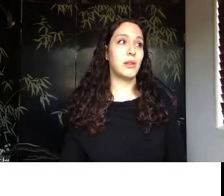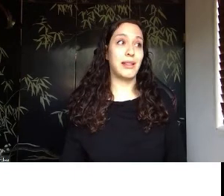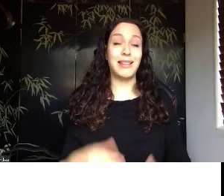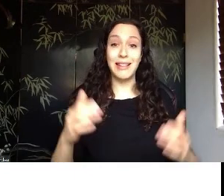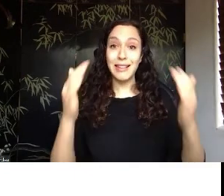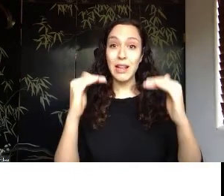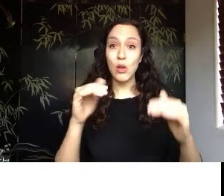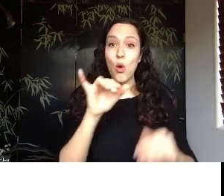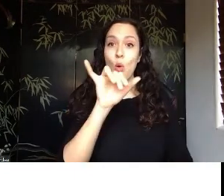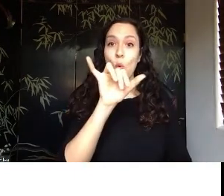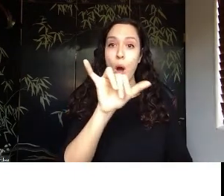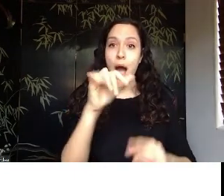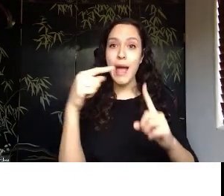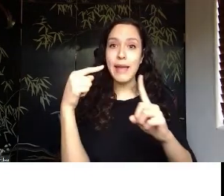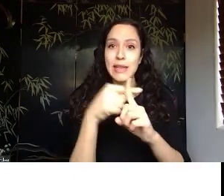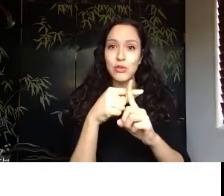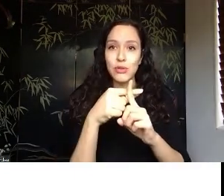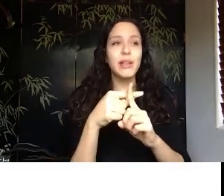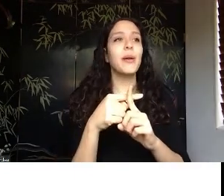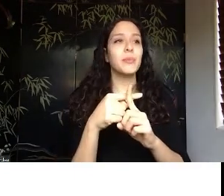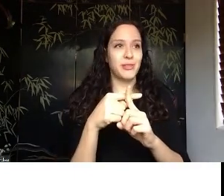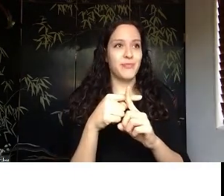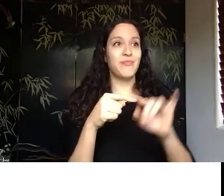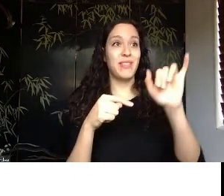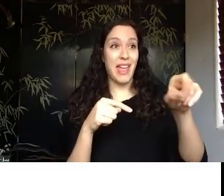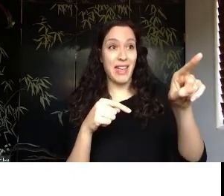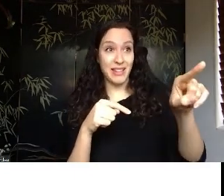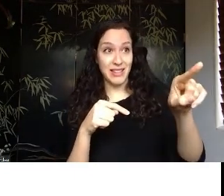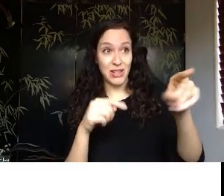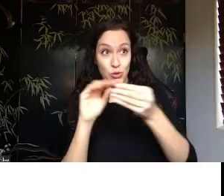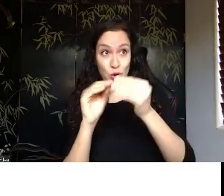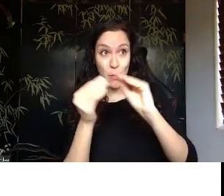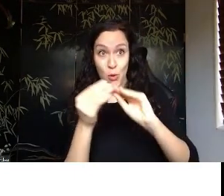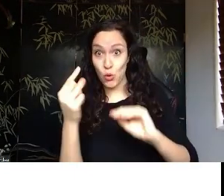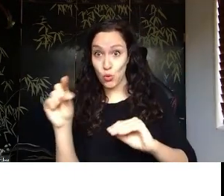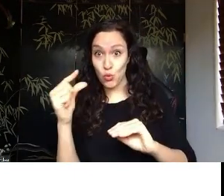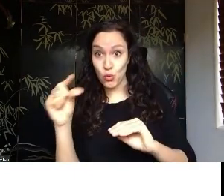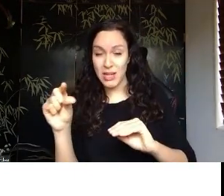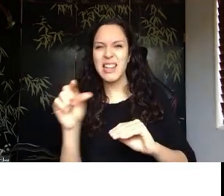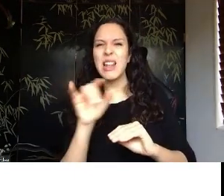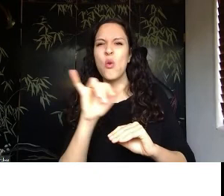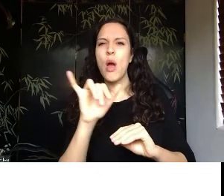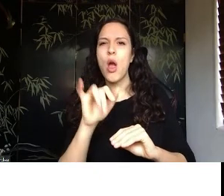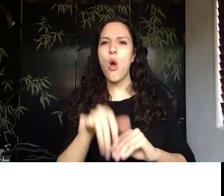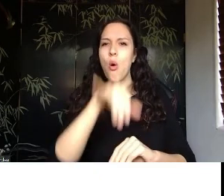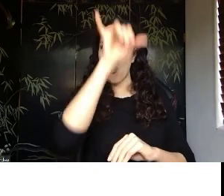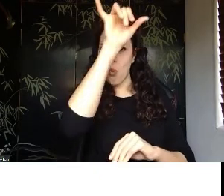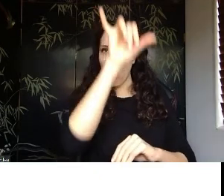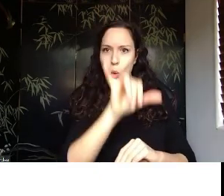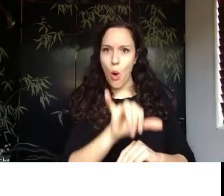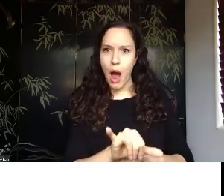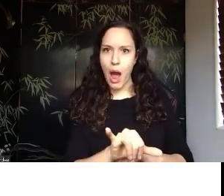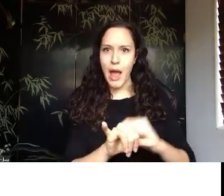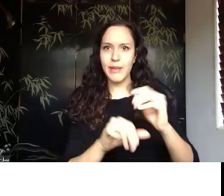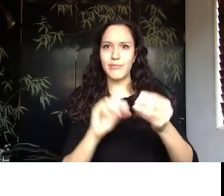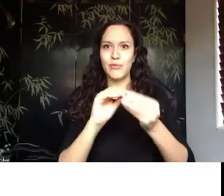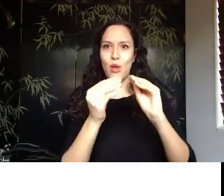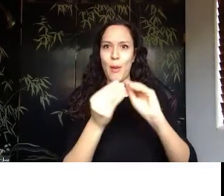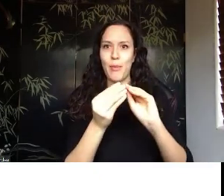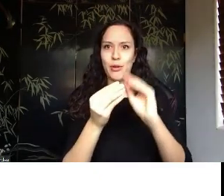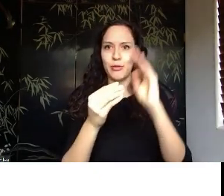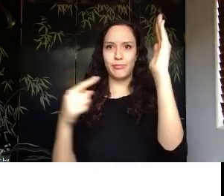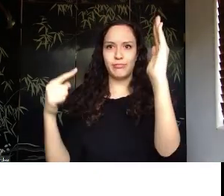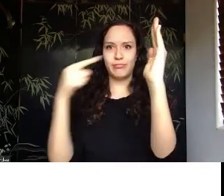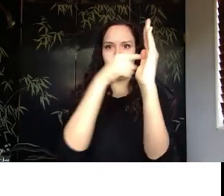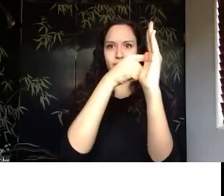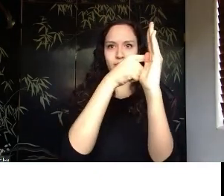y-intercept. This is the y-intercept, wherever it crosses the y-axis, when x is 0.